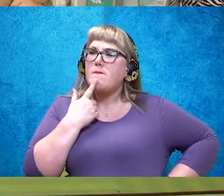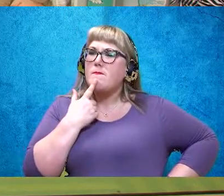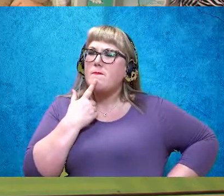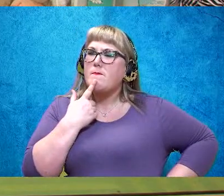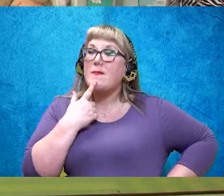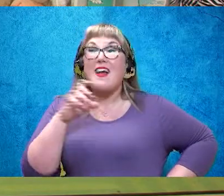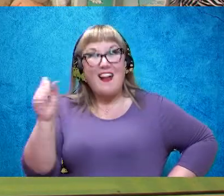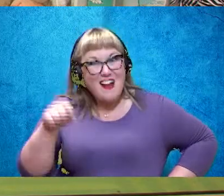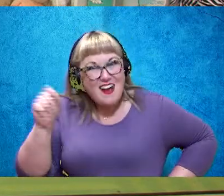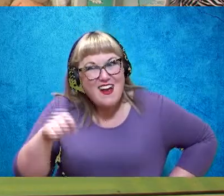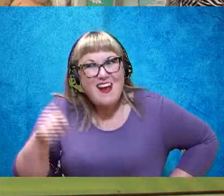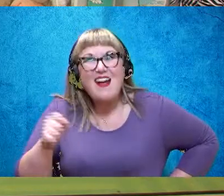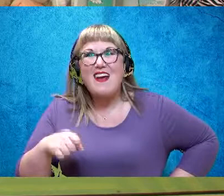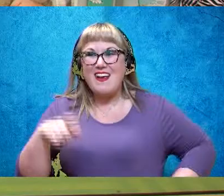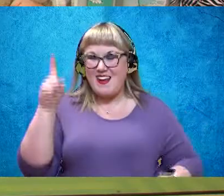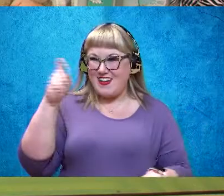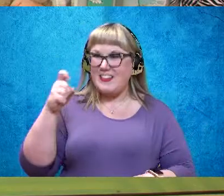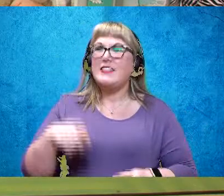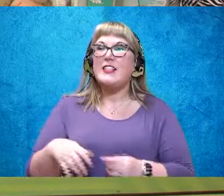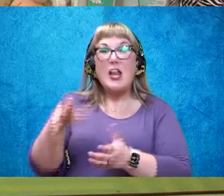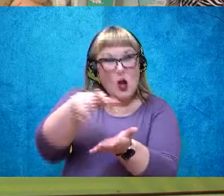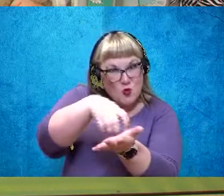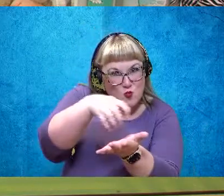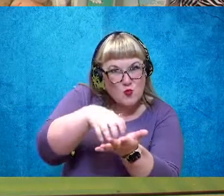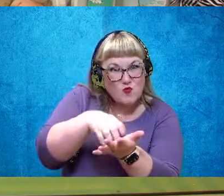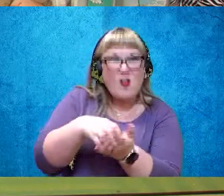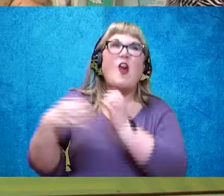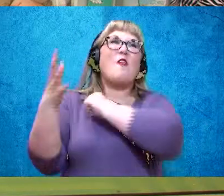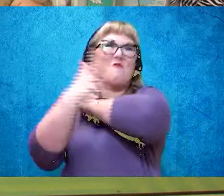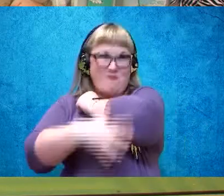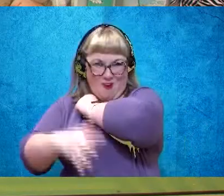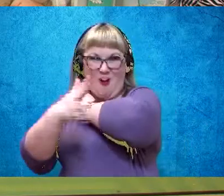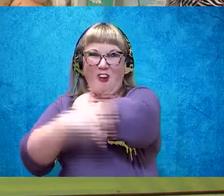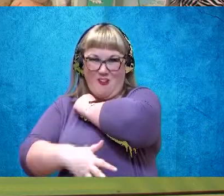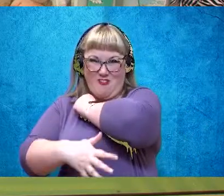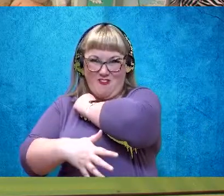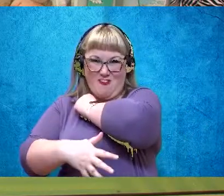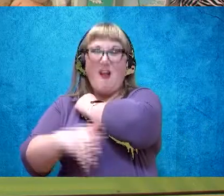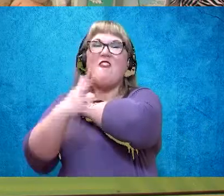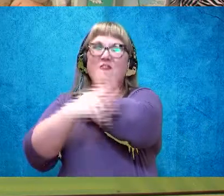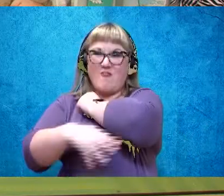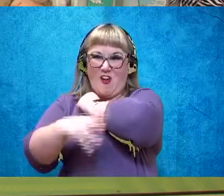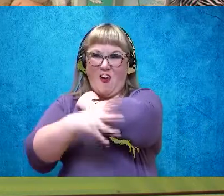right. I would need a rake during the fall.